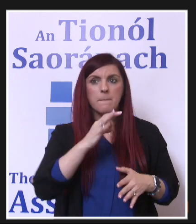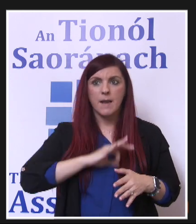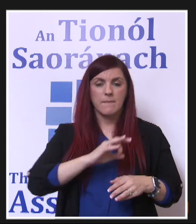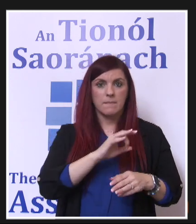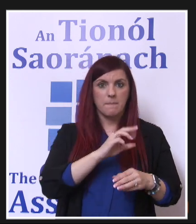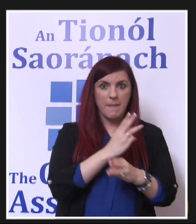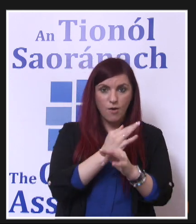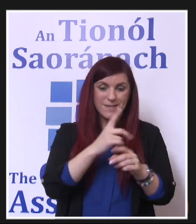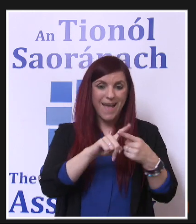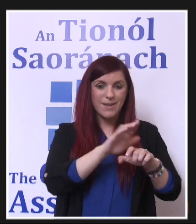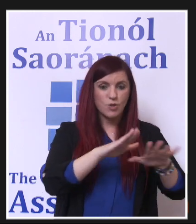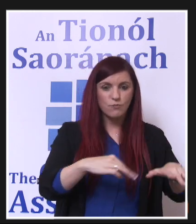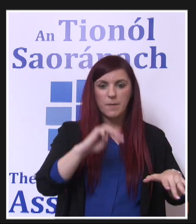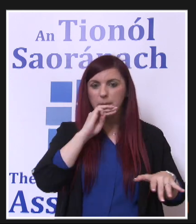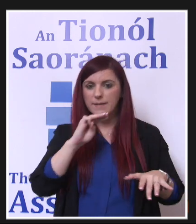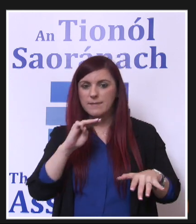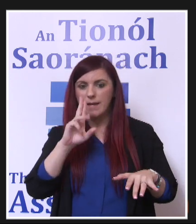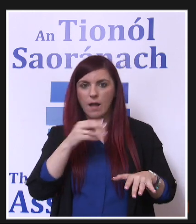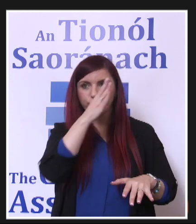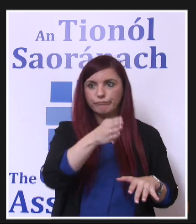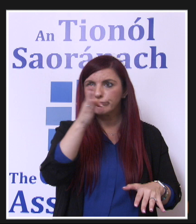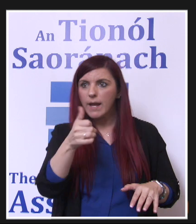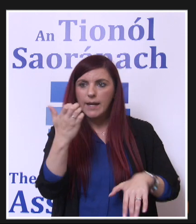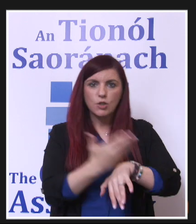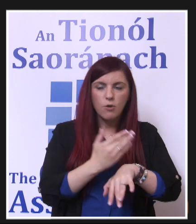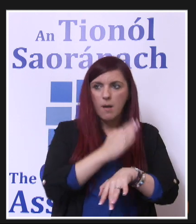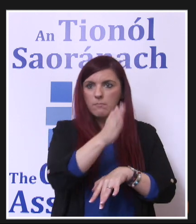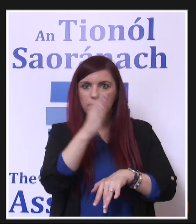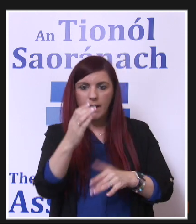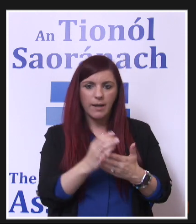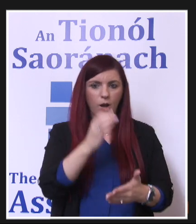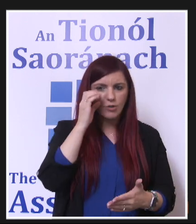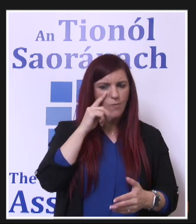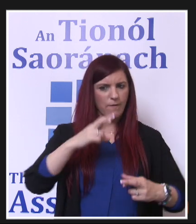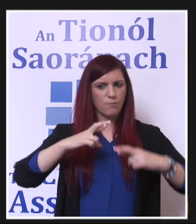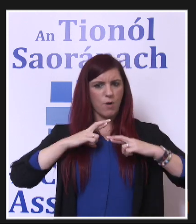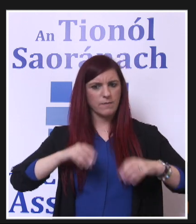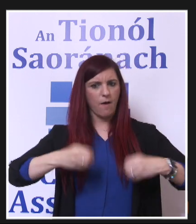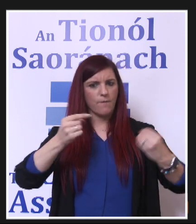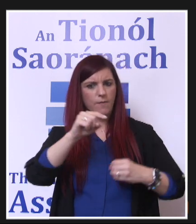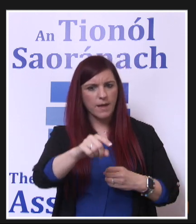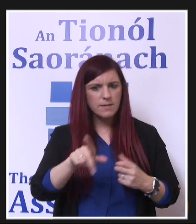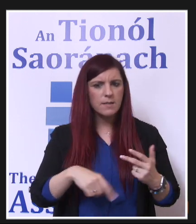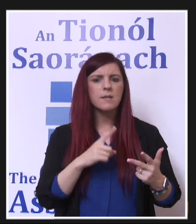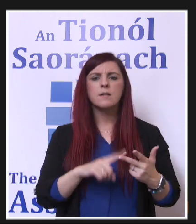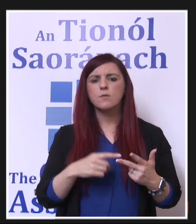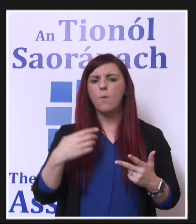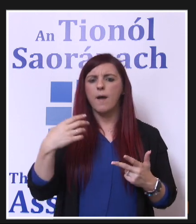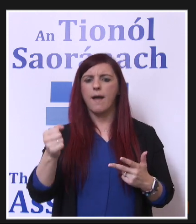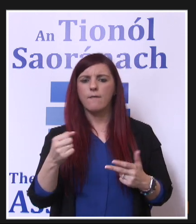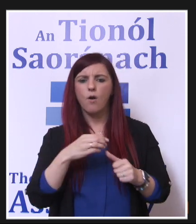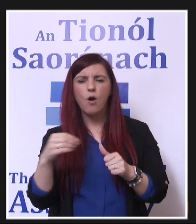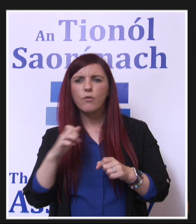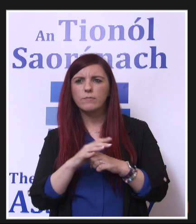well. It means they can go to any college or any job they want. That's something we're very proud of. We have taken the decision to put buses under